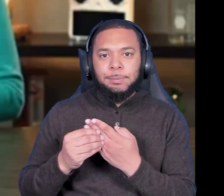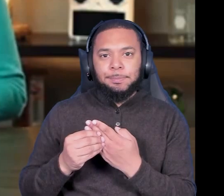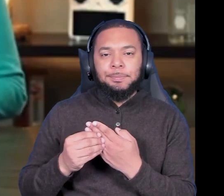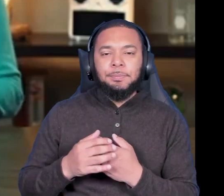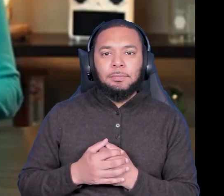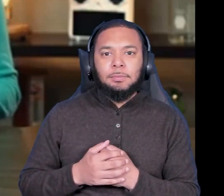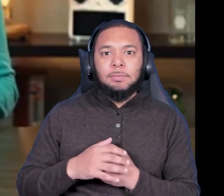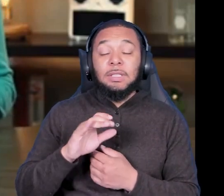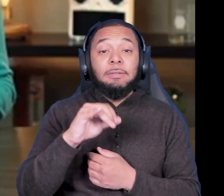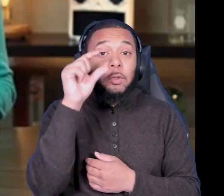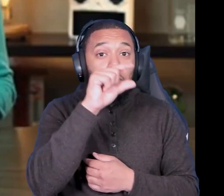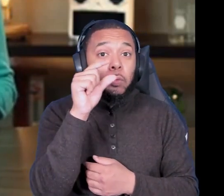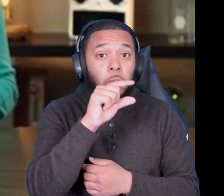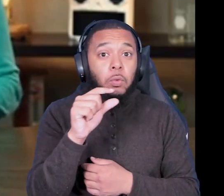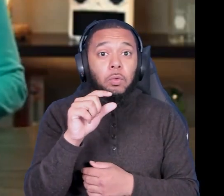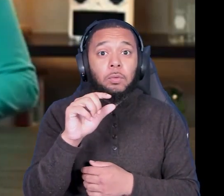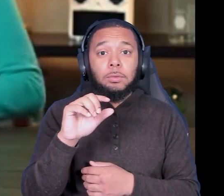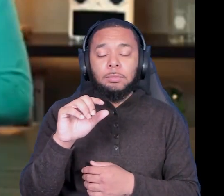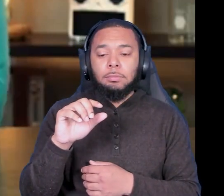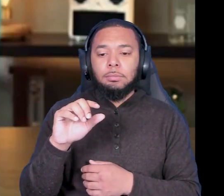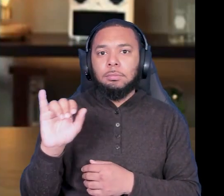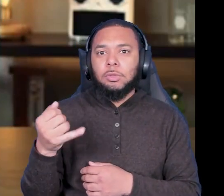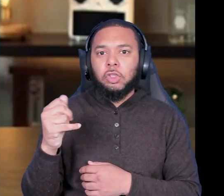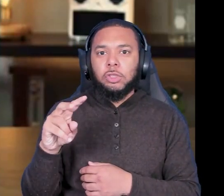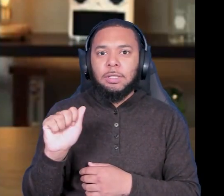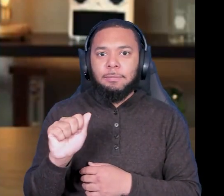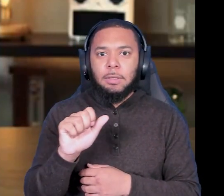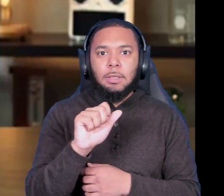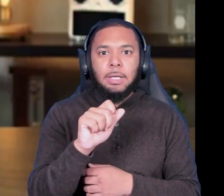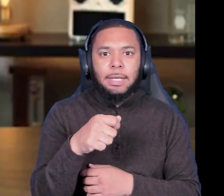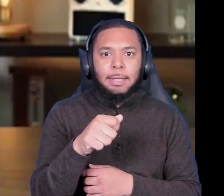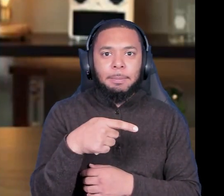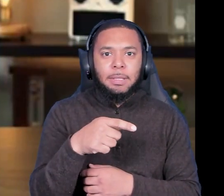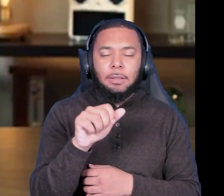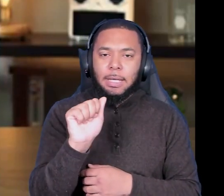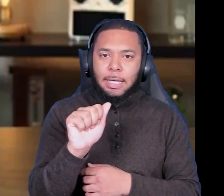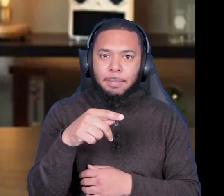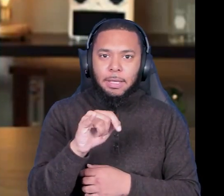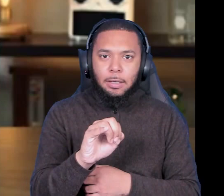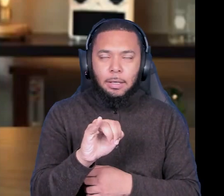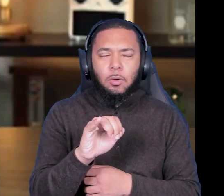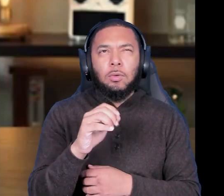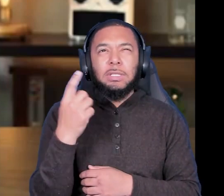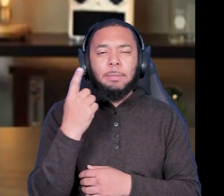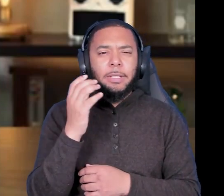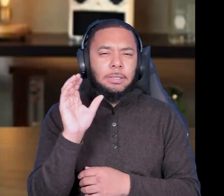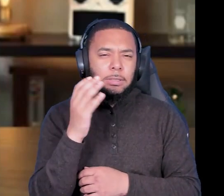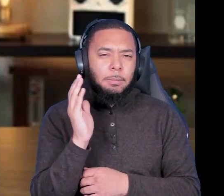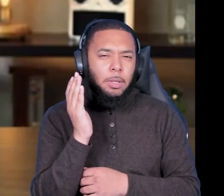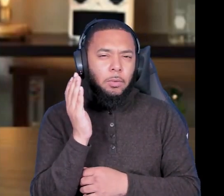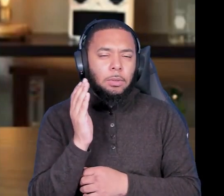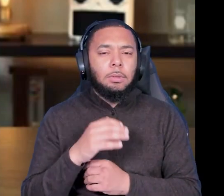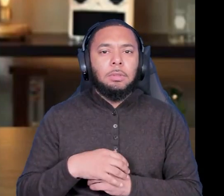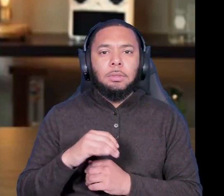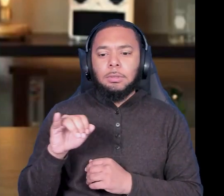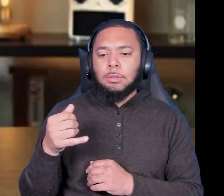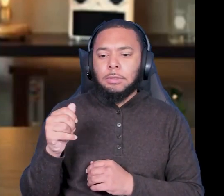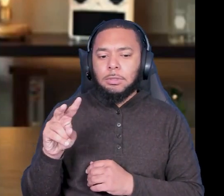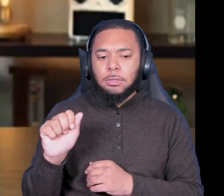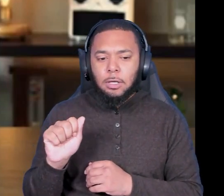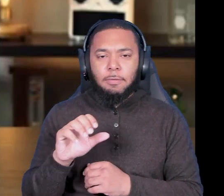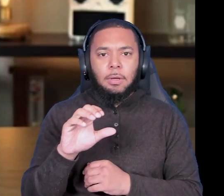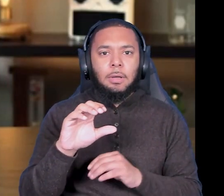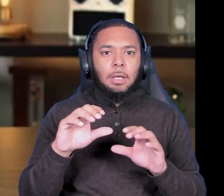Java API, or something like that, Java class API,